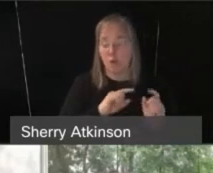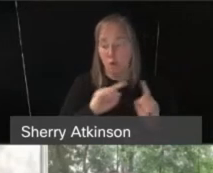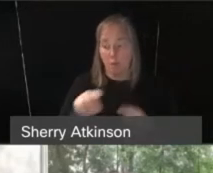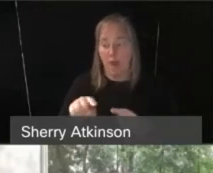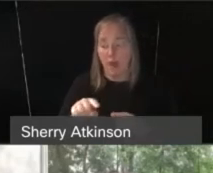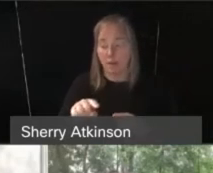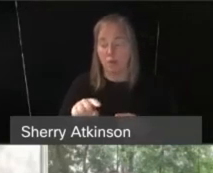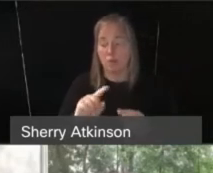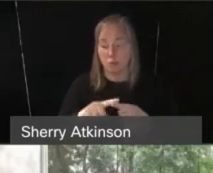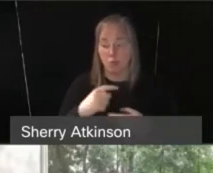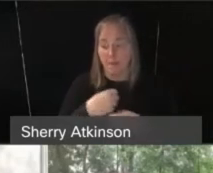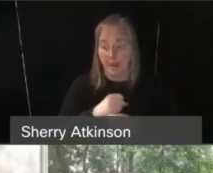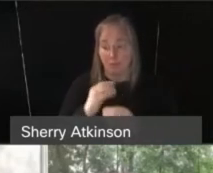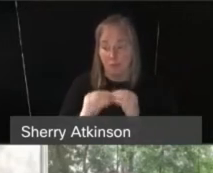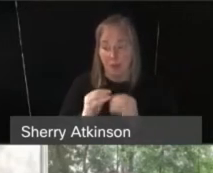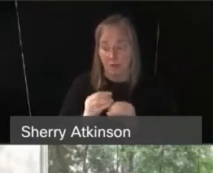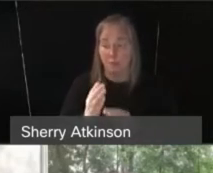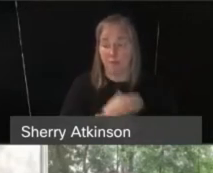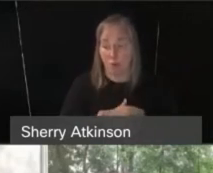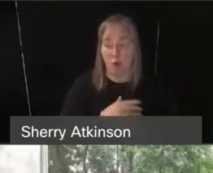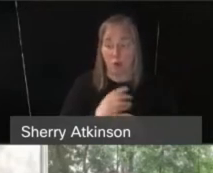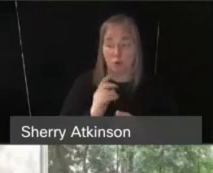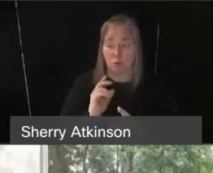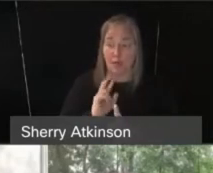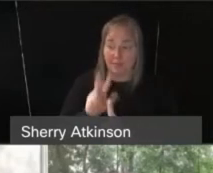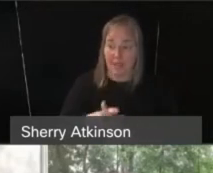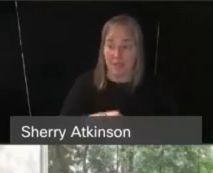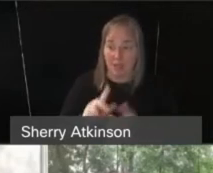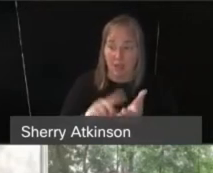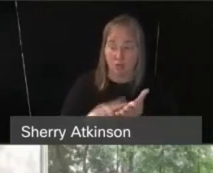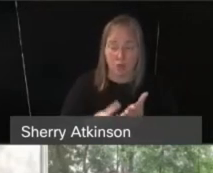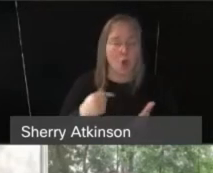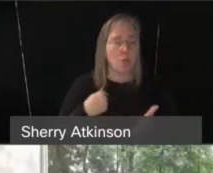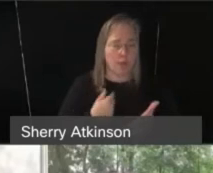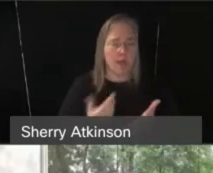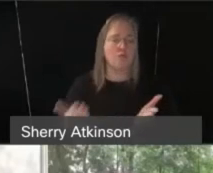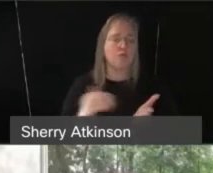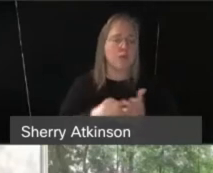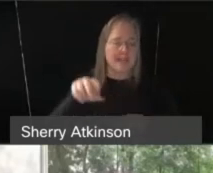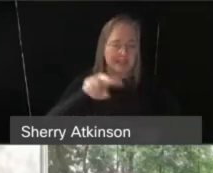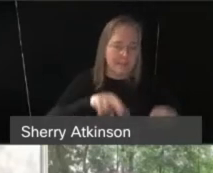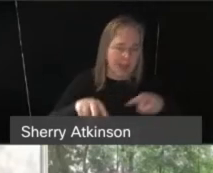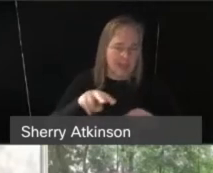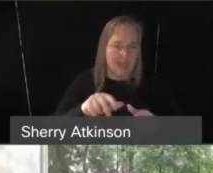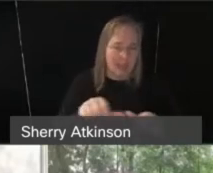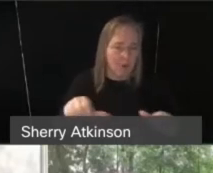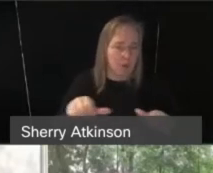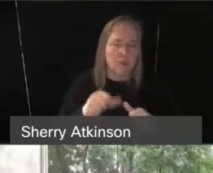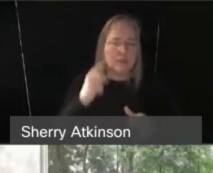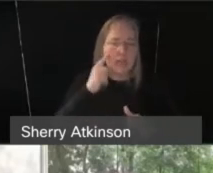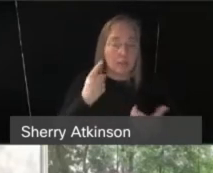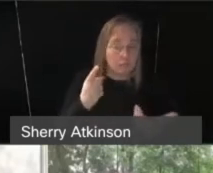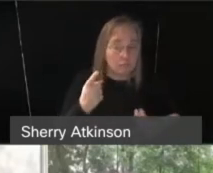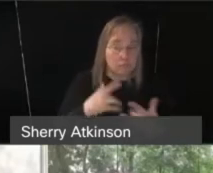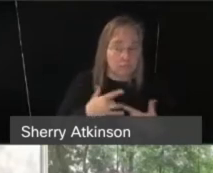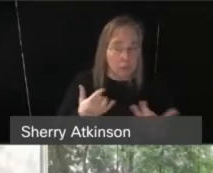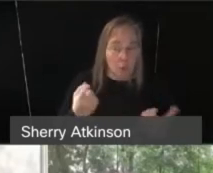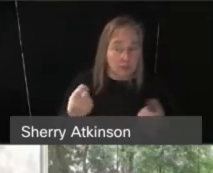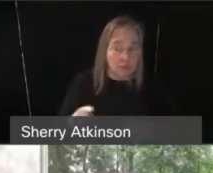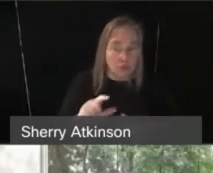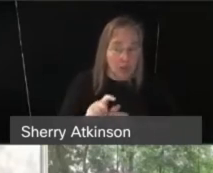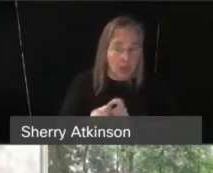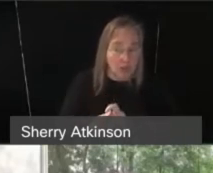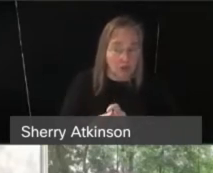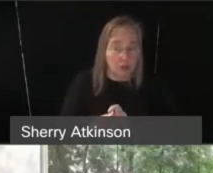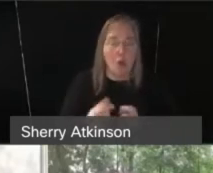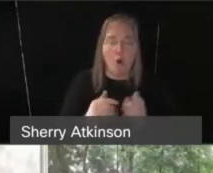the contractor, we re-inspect that area to see, you know, hey, has anything changed? Oftentimes, somebody, you know, we